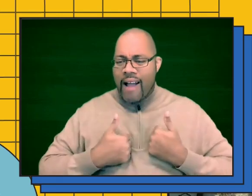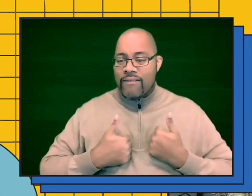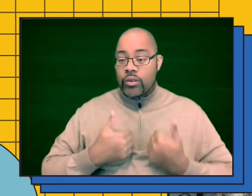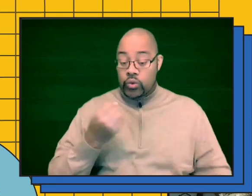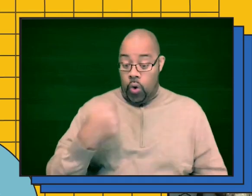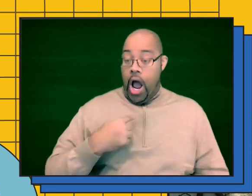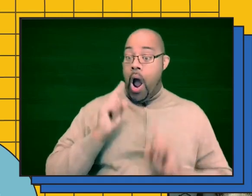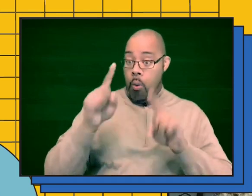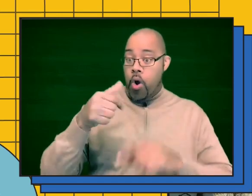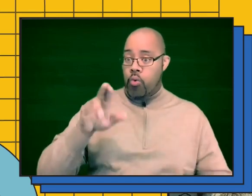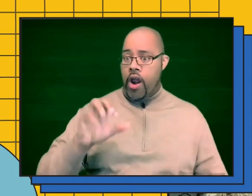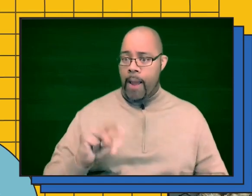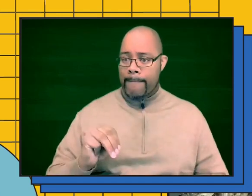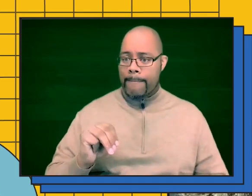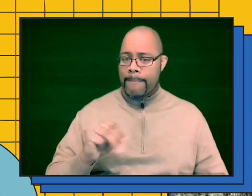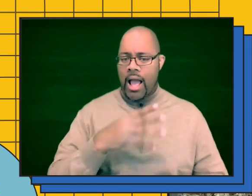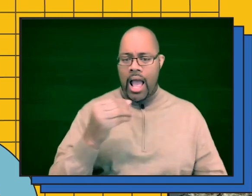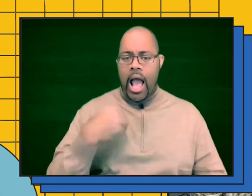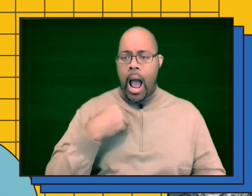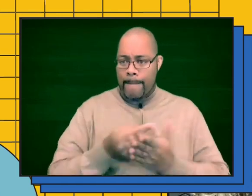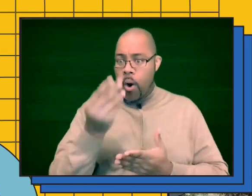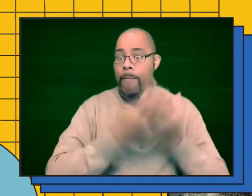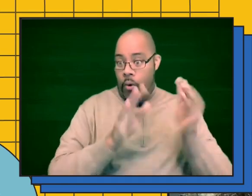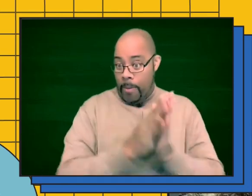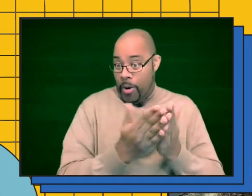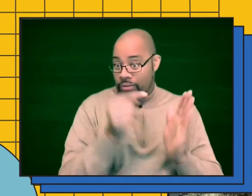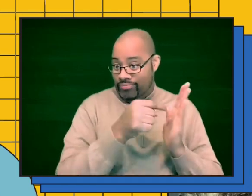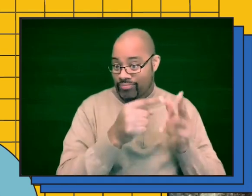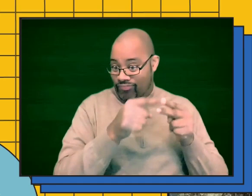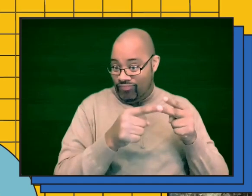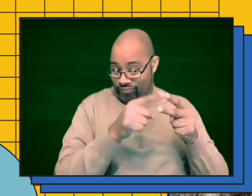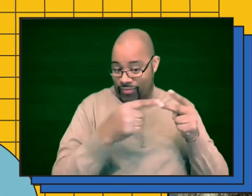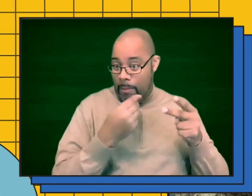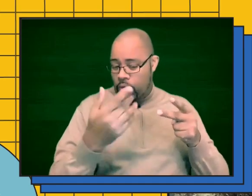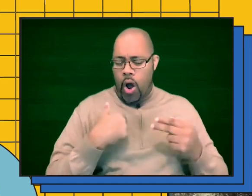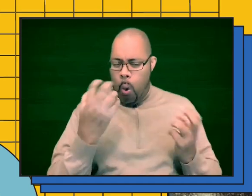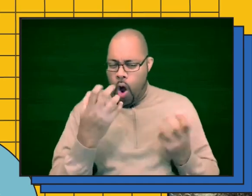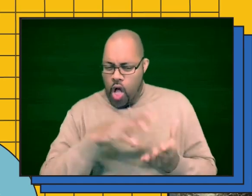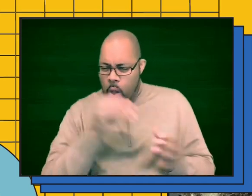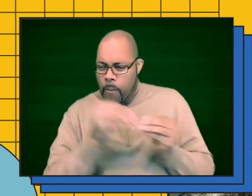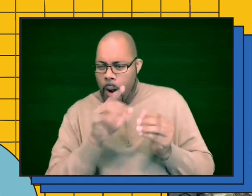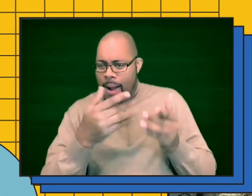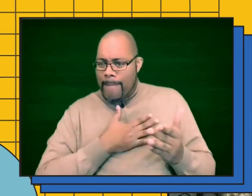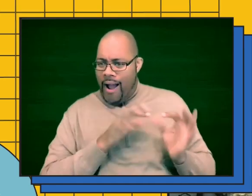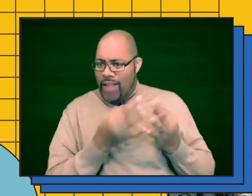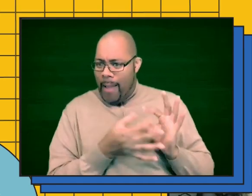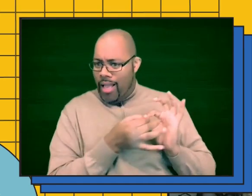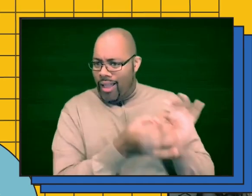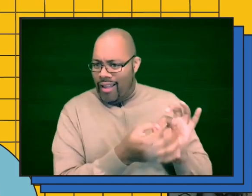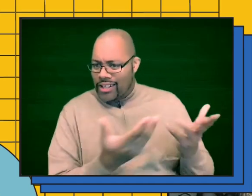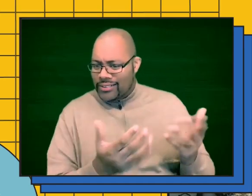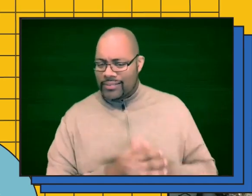And so I went to the aquarium and bought both of those guidebooks, hoping to learn about my kin.